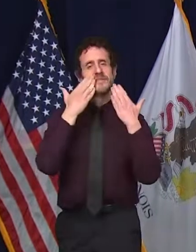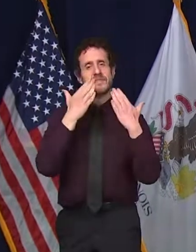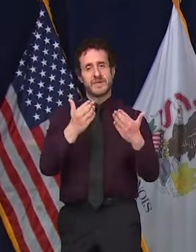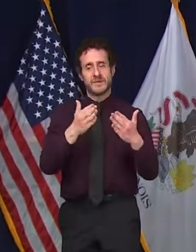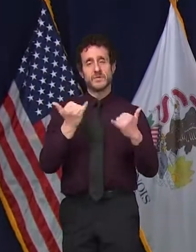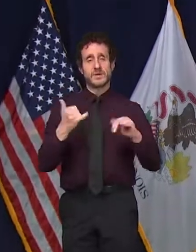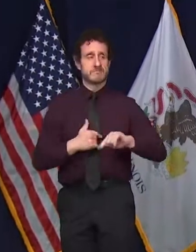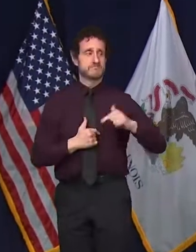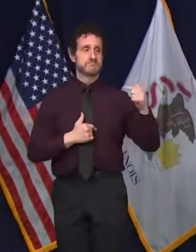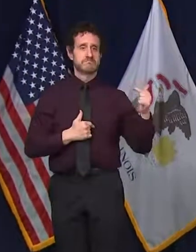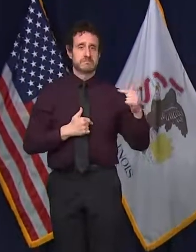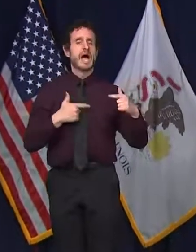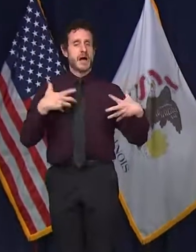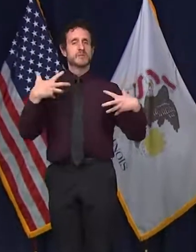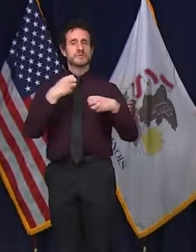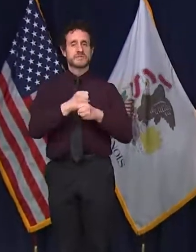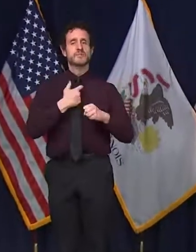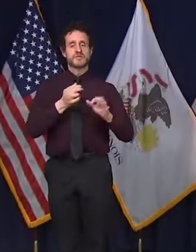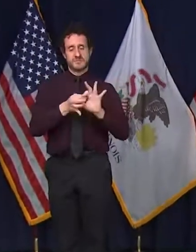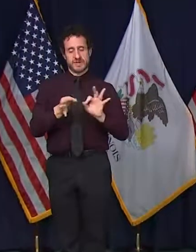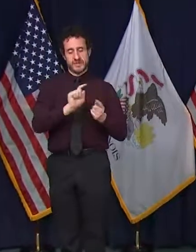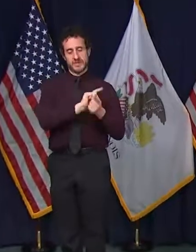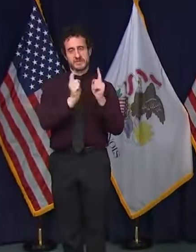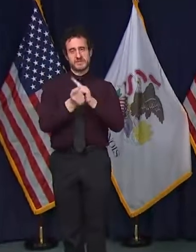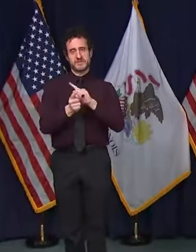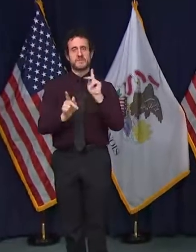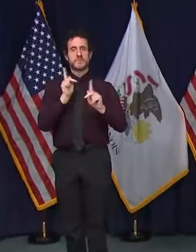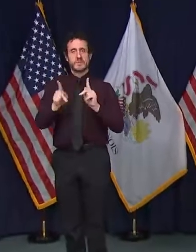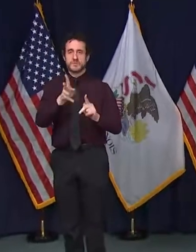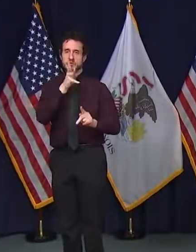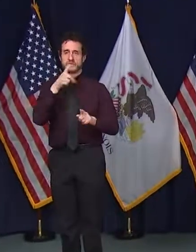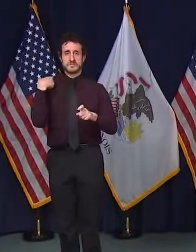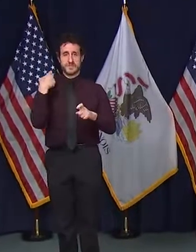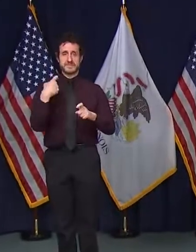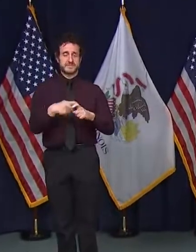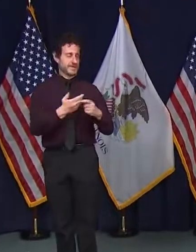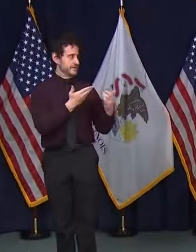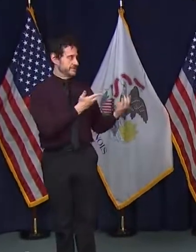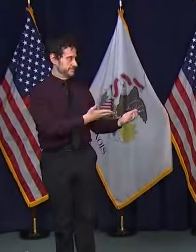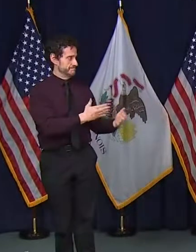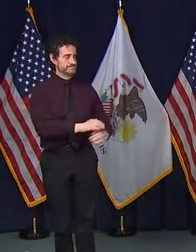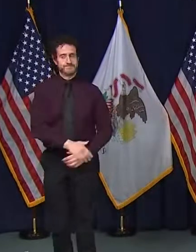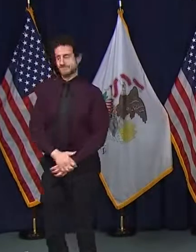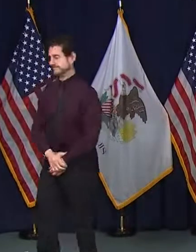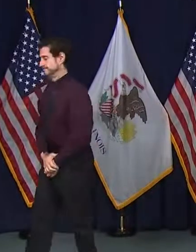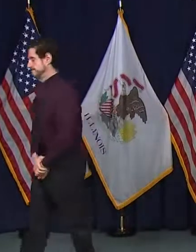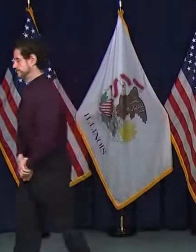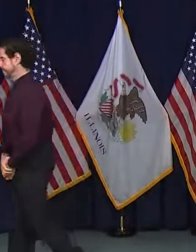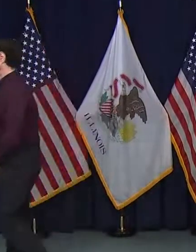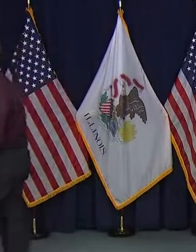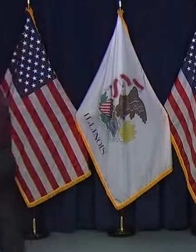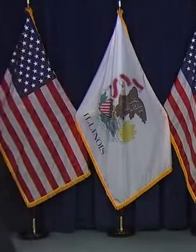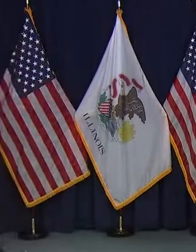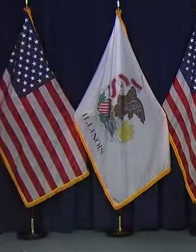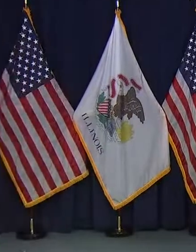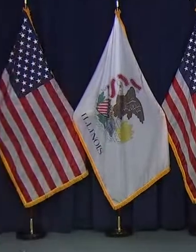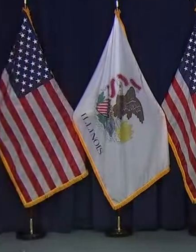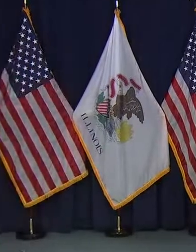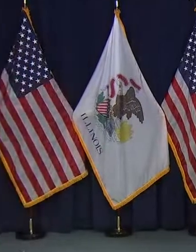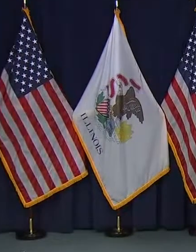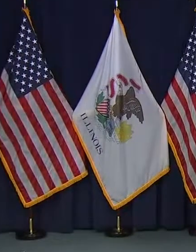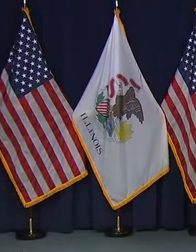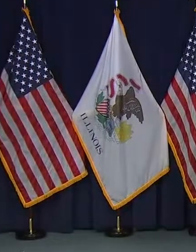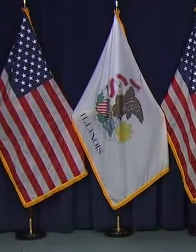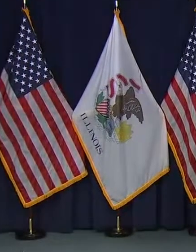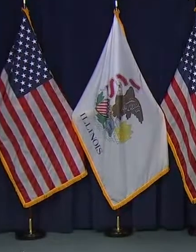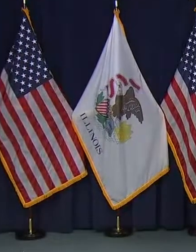And I will now summarize comments in Spanish. Buenas tardes y espero que disfrutaron el fin de